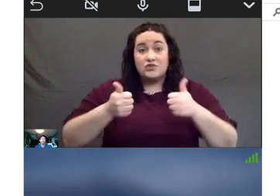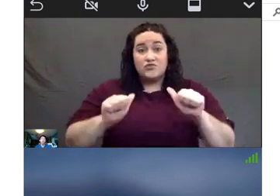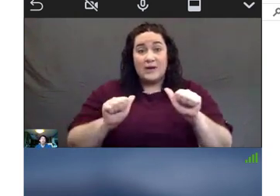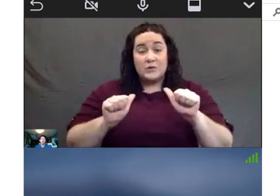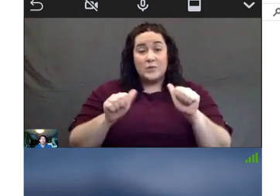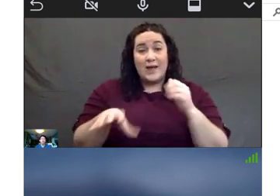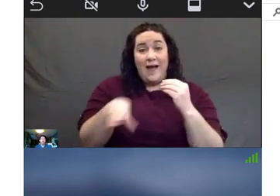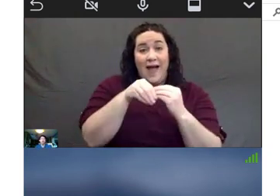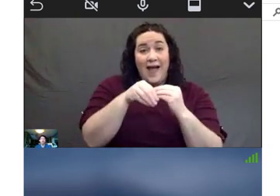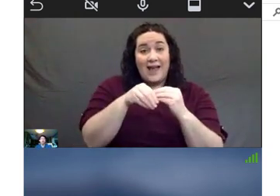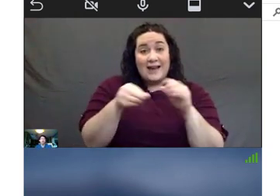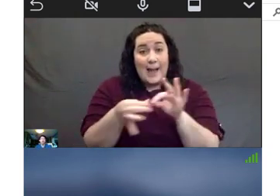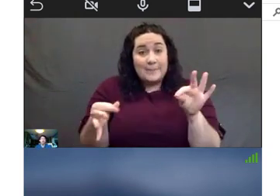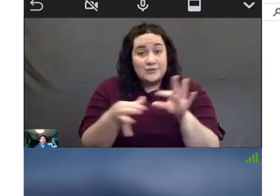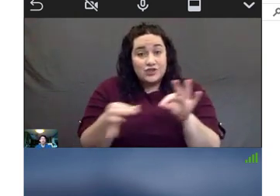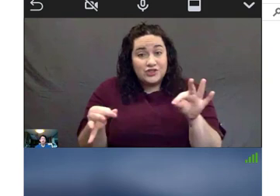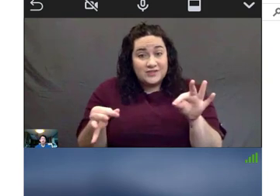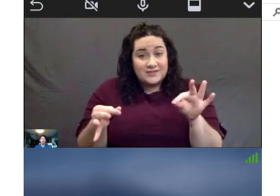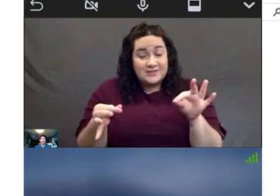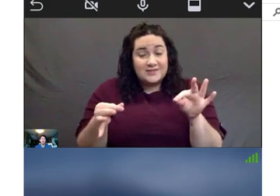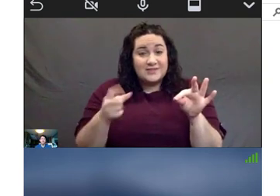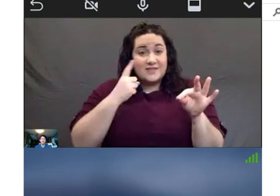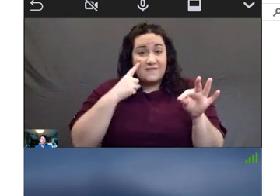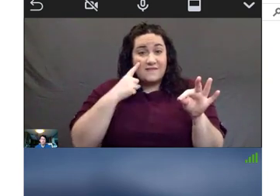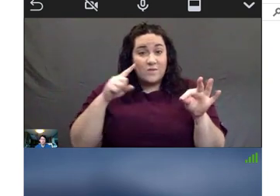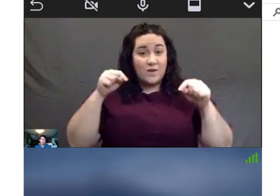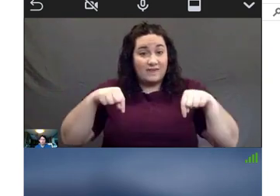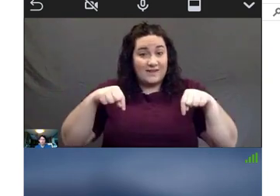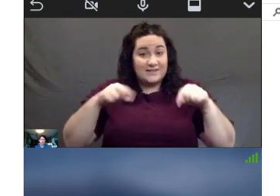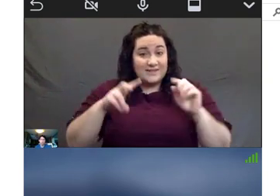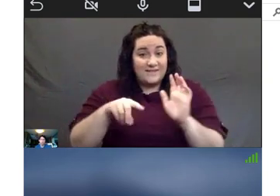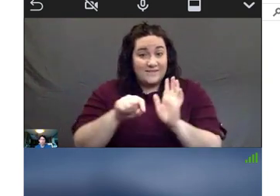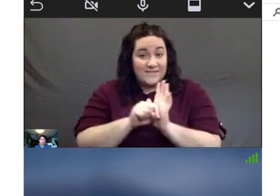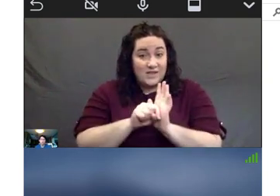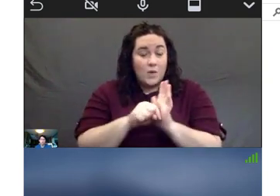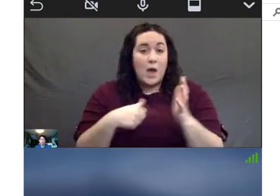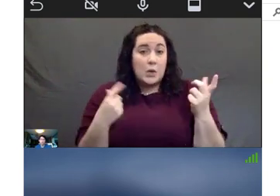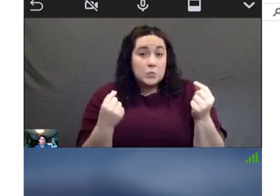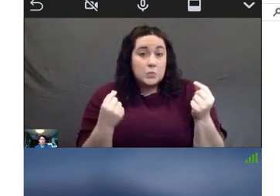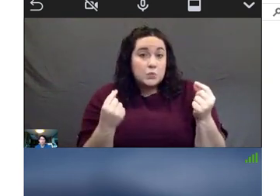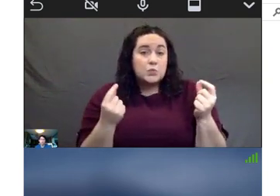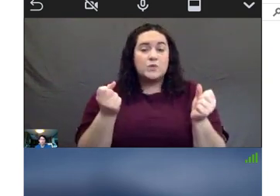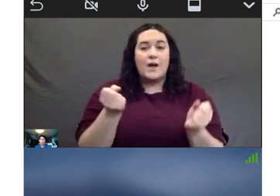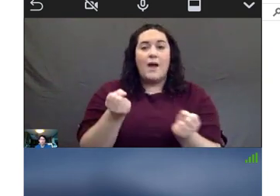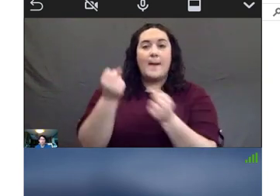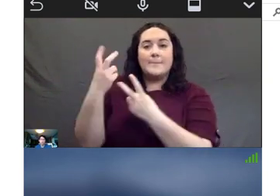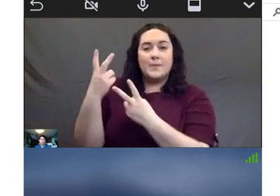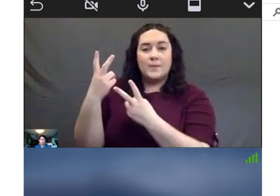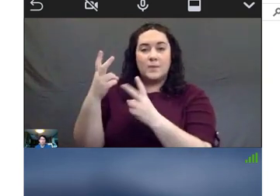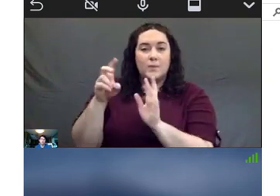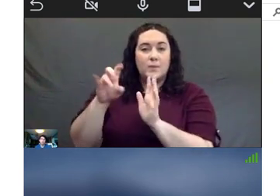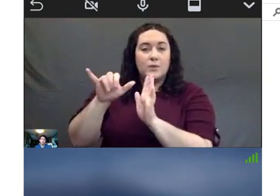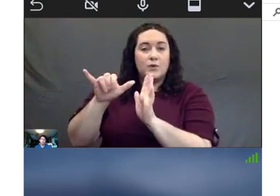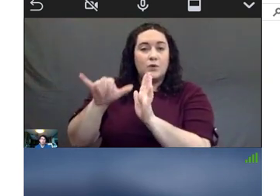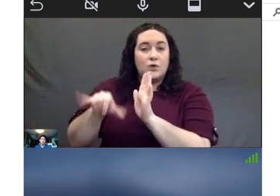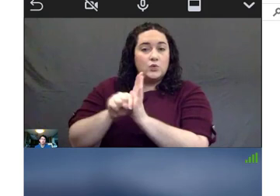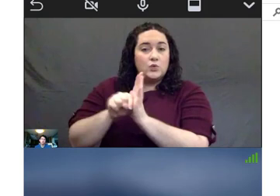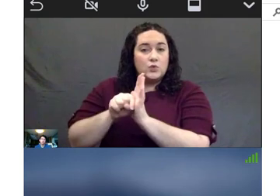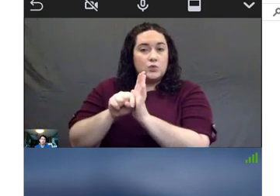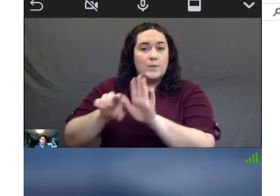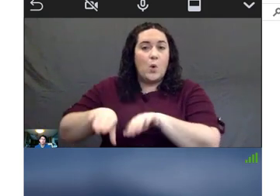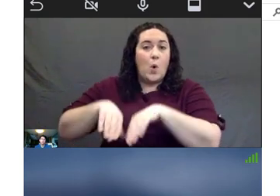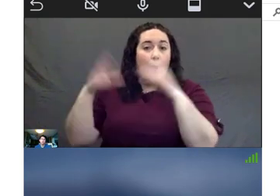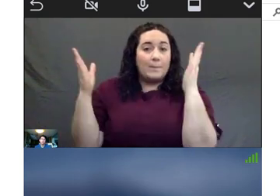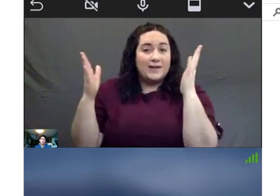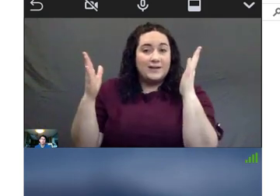is I'm putting up a link in YouTube as well and then having community captioning, and TAs are going